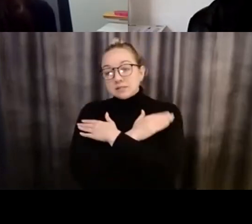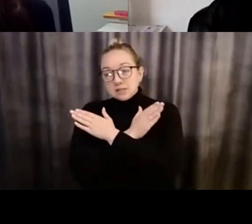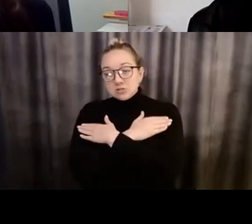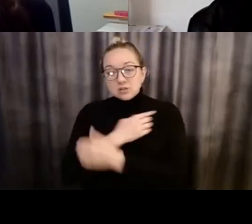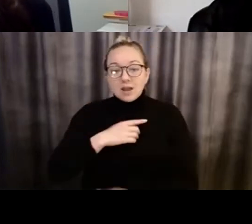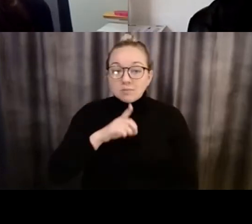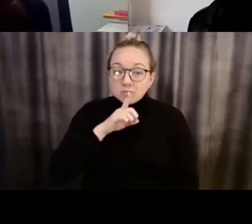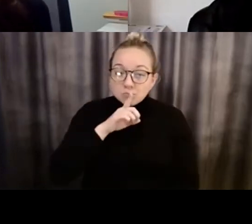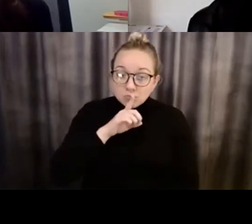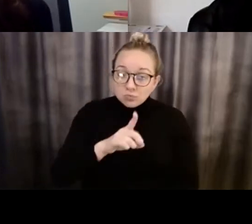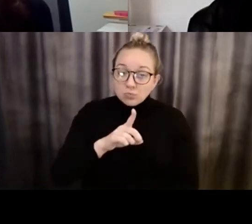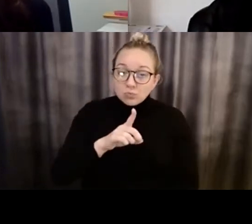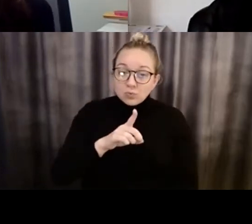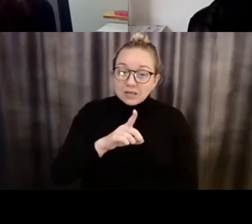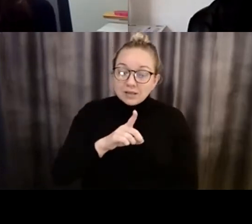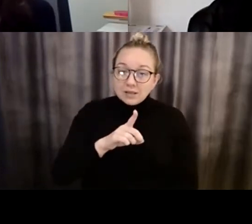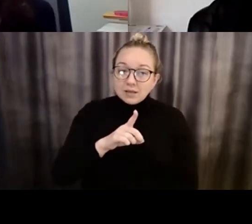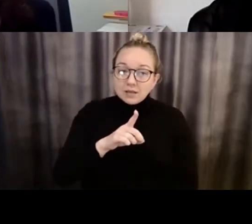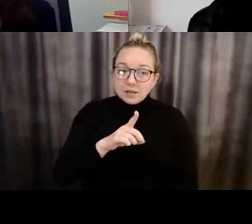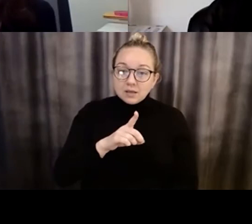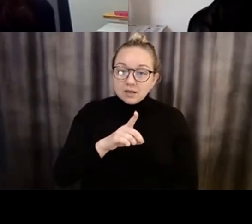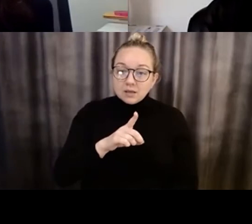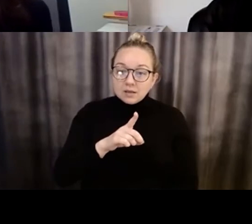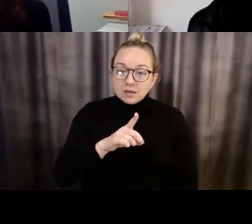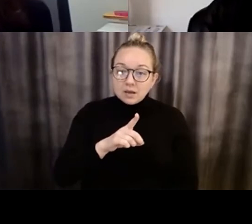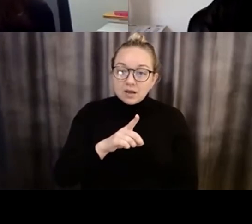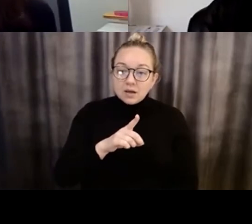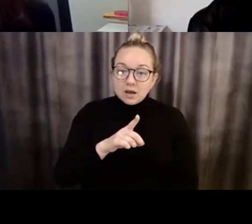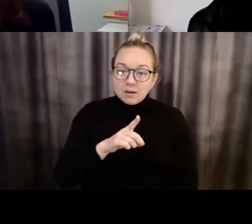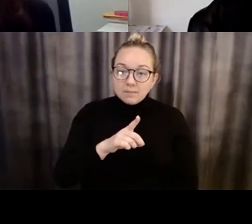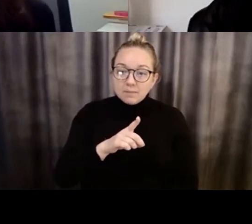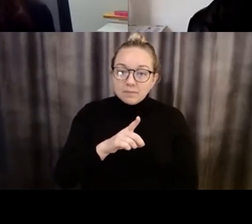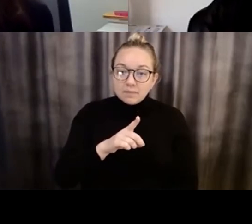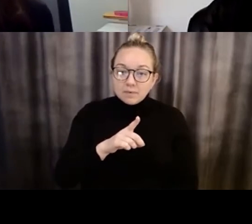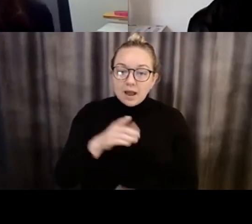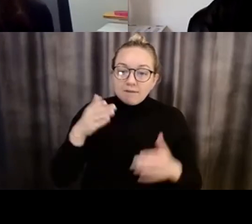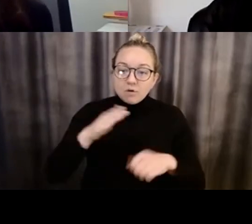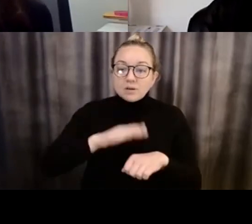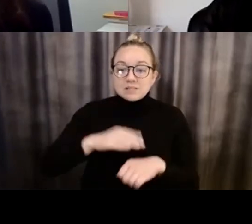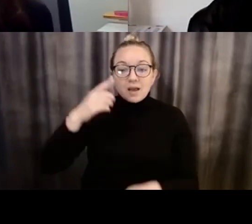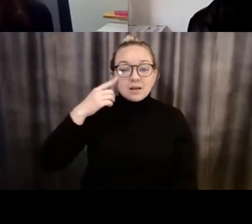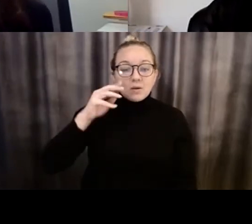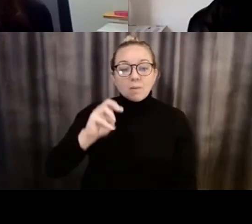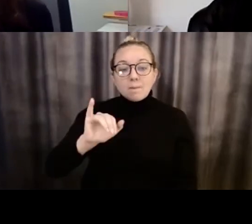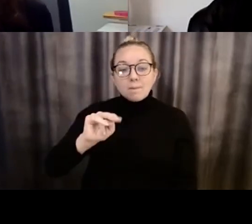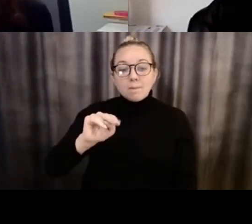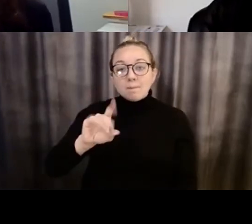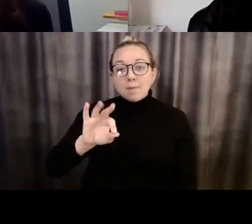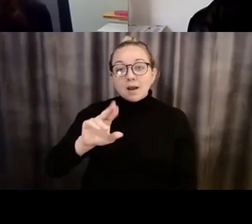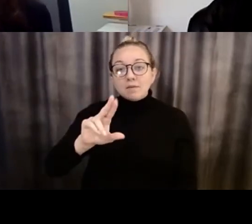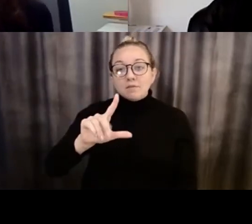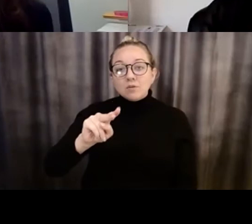mindfulness-based stress reduction, but going outside and taking a walk. So we want to bring